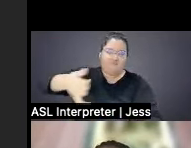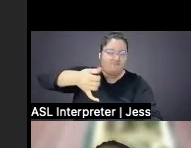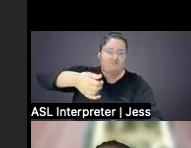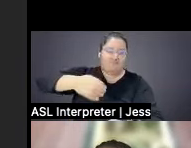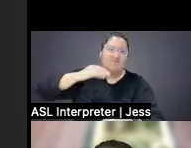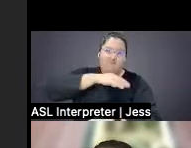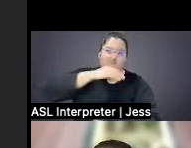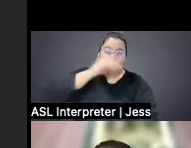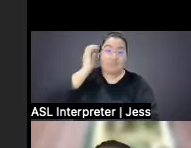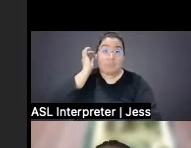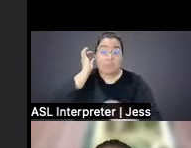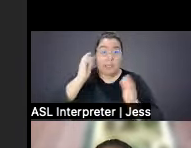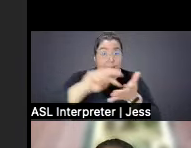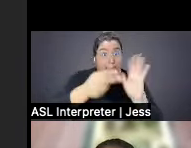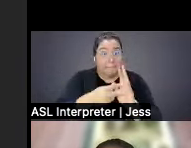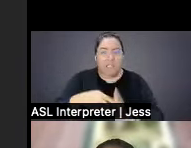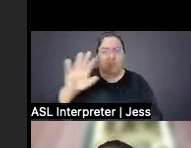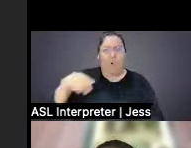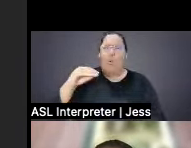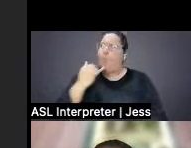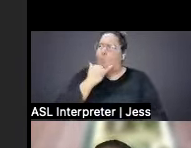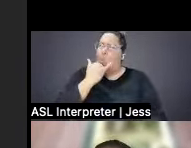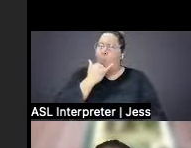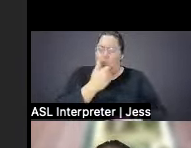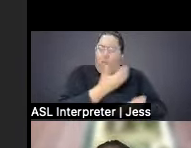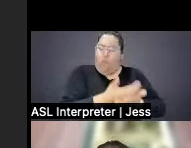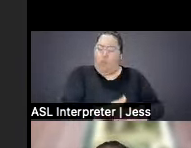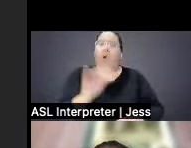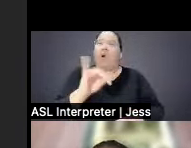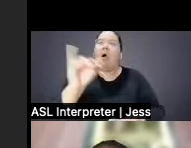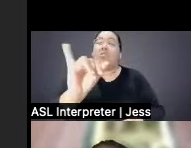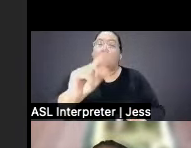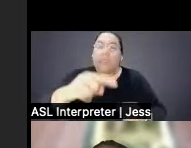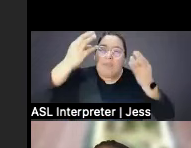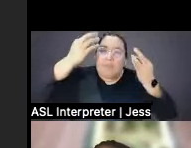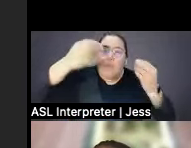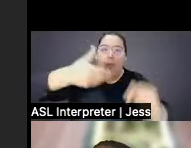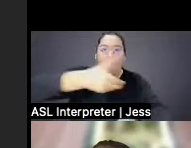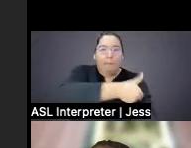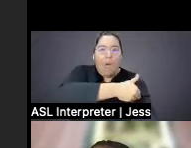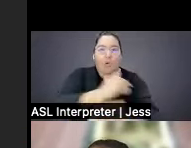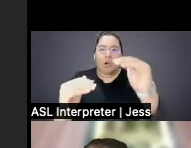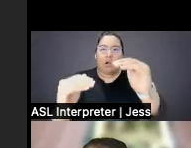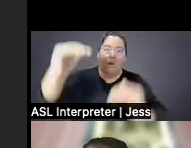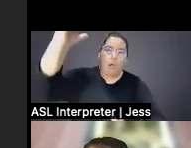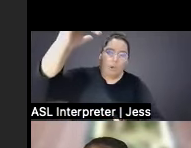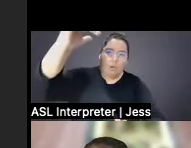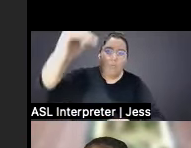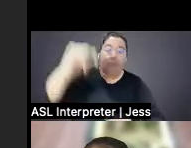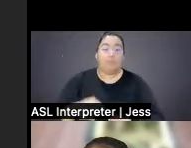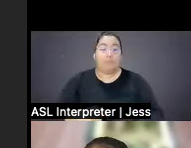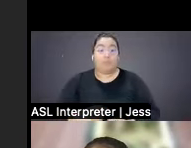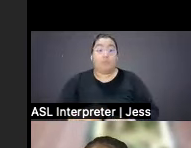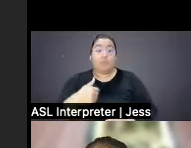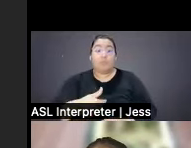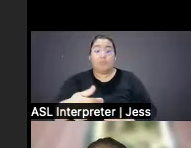myths with fact. It's about analyzing power. So some of the key assumptions that we make throughout, and you can